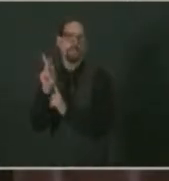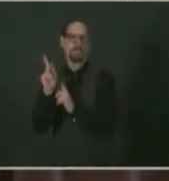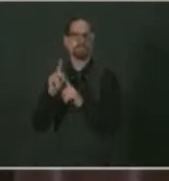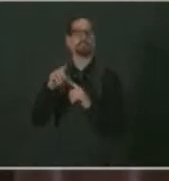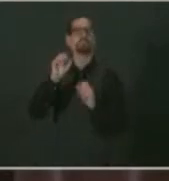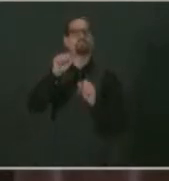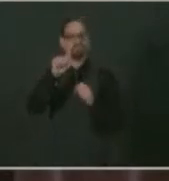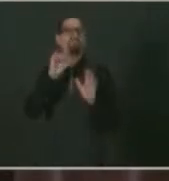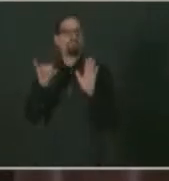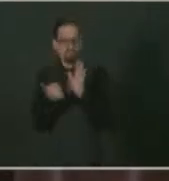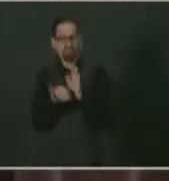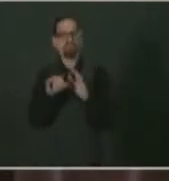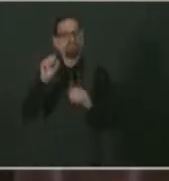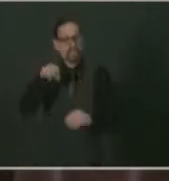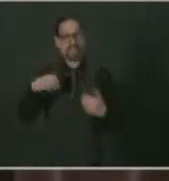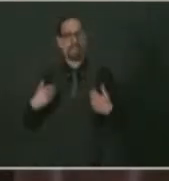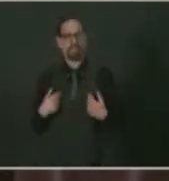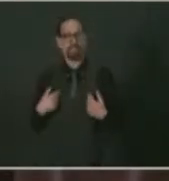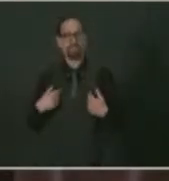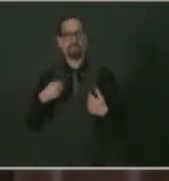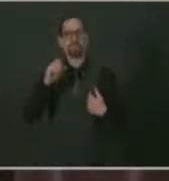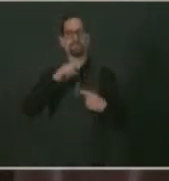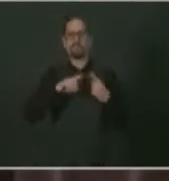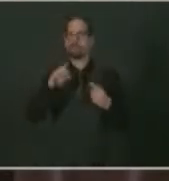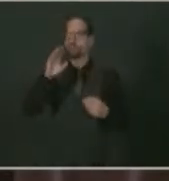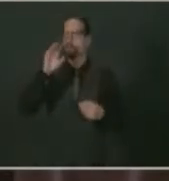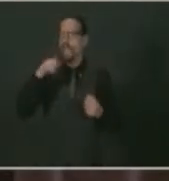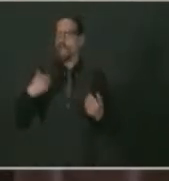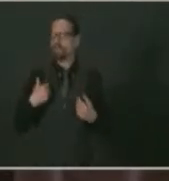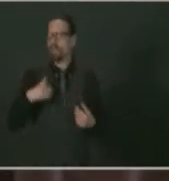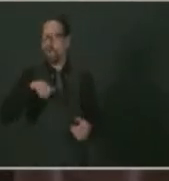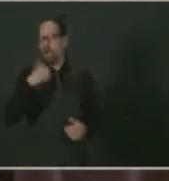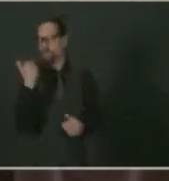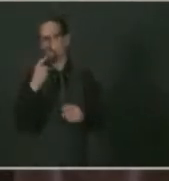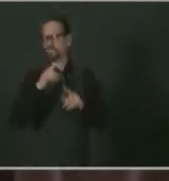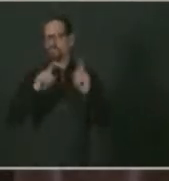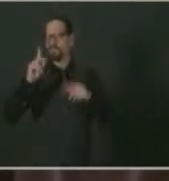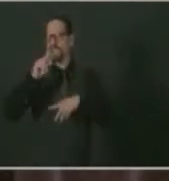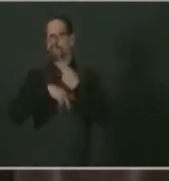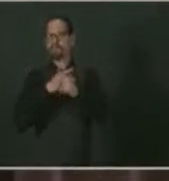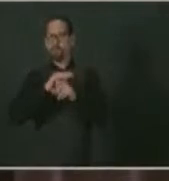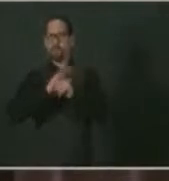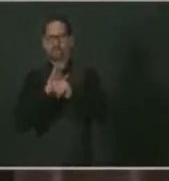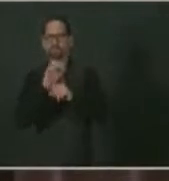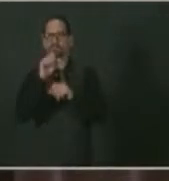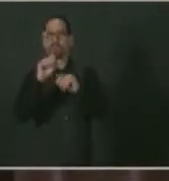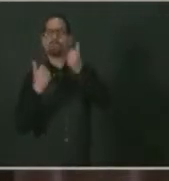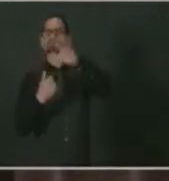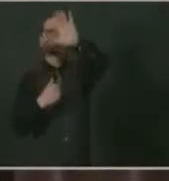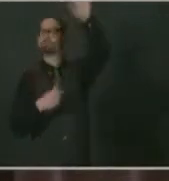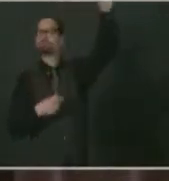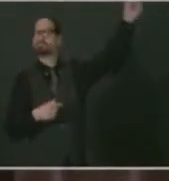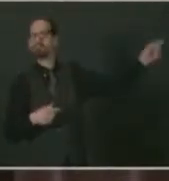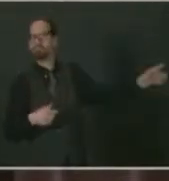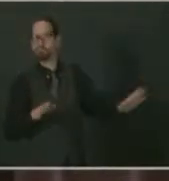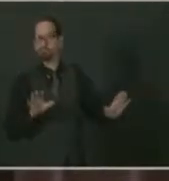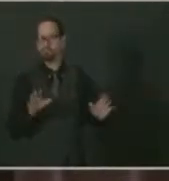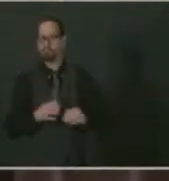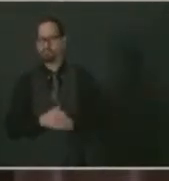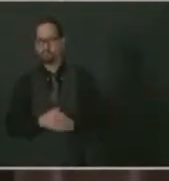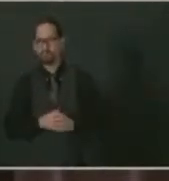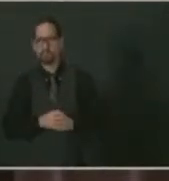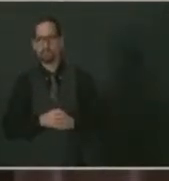there are other variants that are present. As far as we know, the vaccines, by and large,